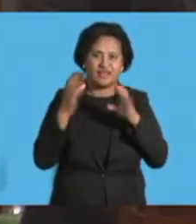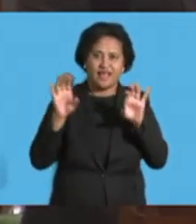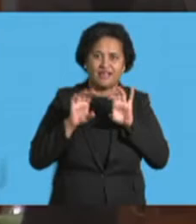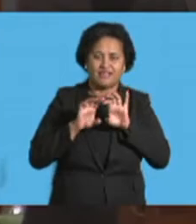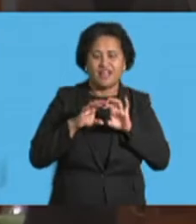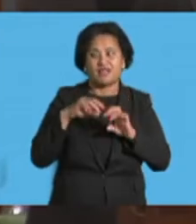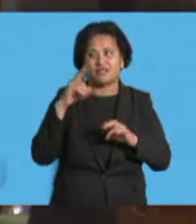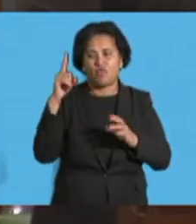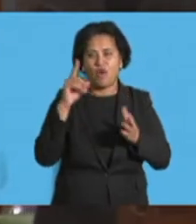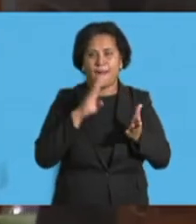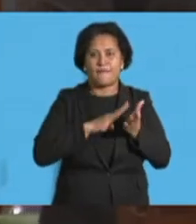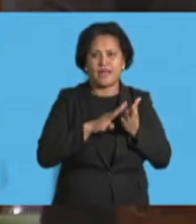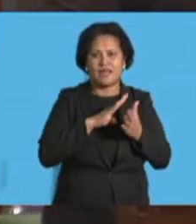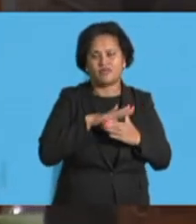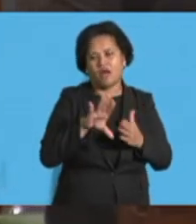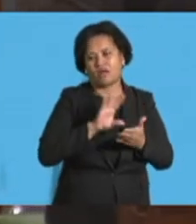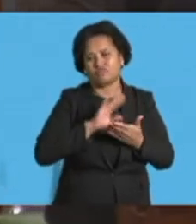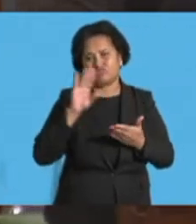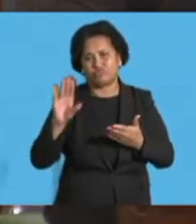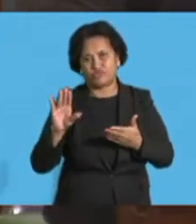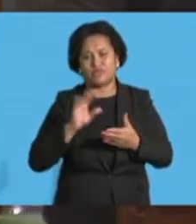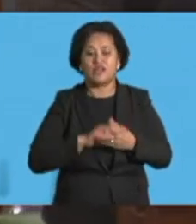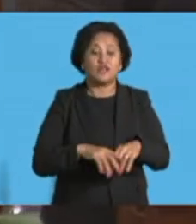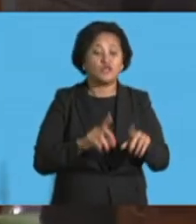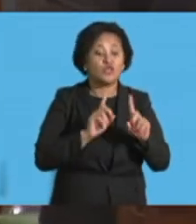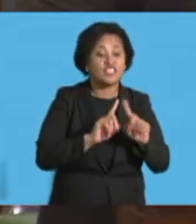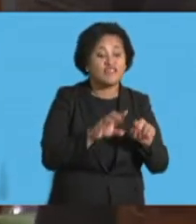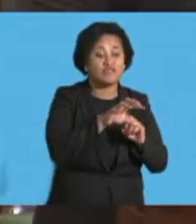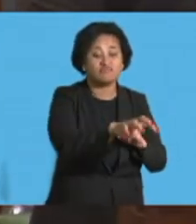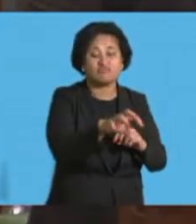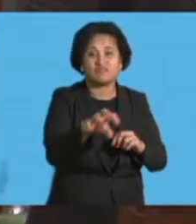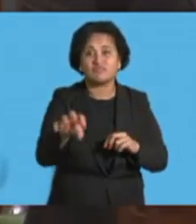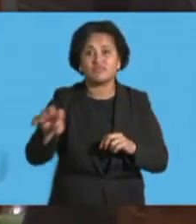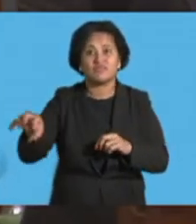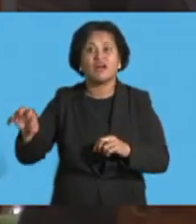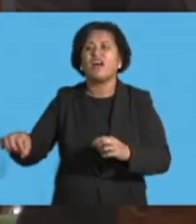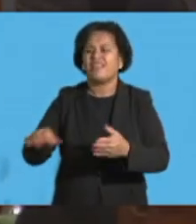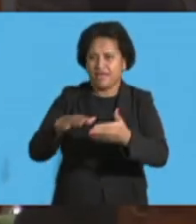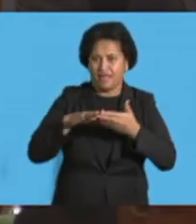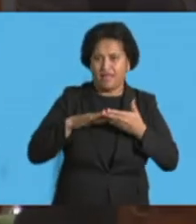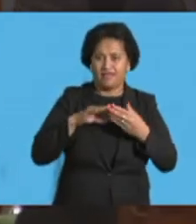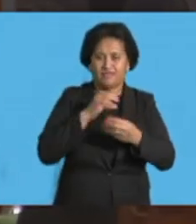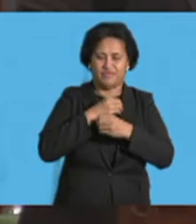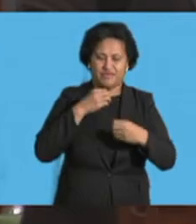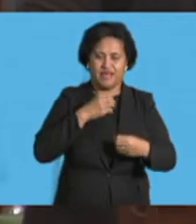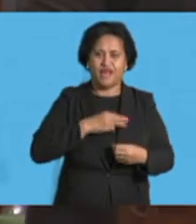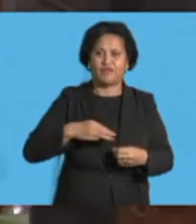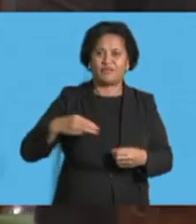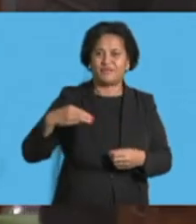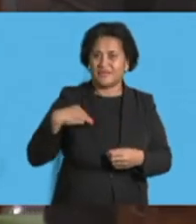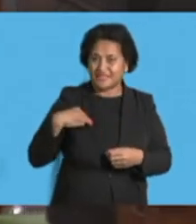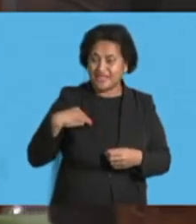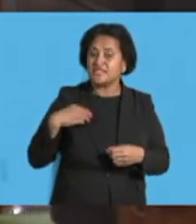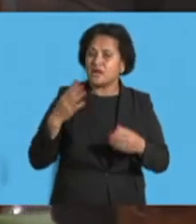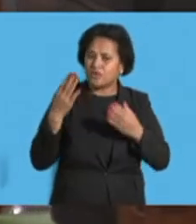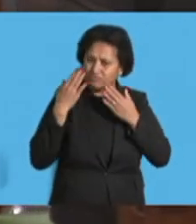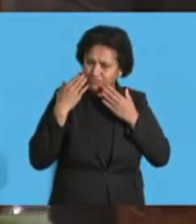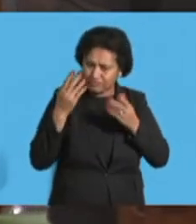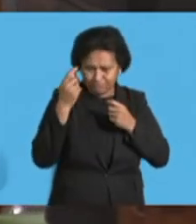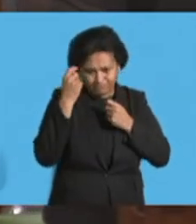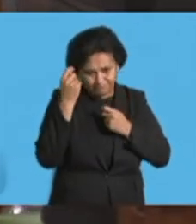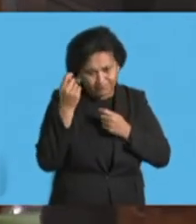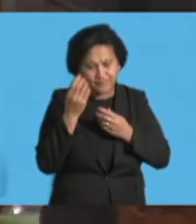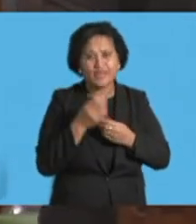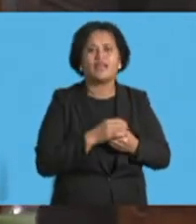our government. All these institutions are helpers of our ministry in looking after our clientele, and we acknowledge the fact that the